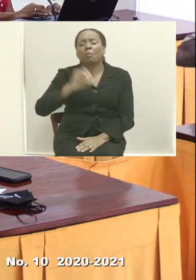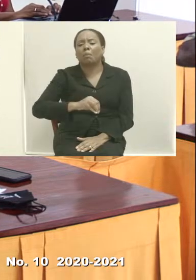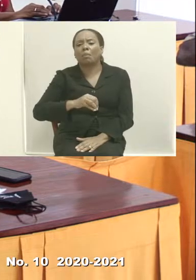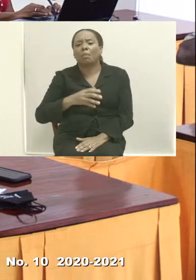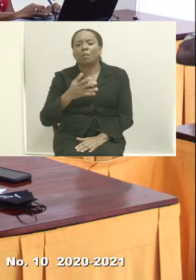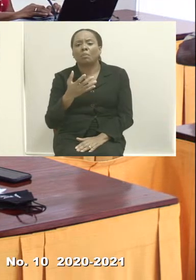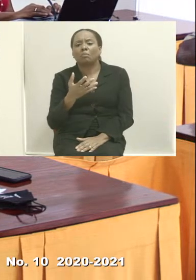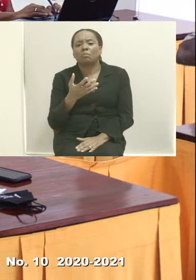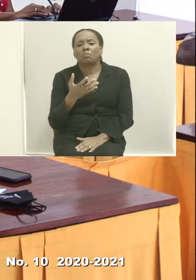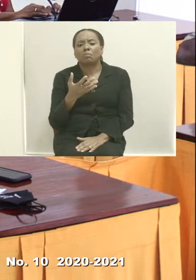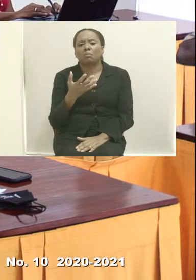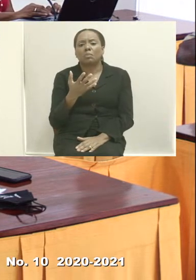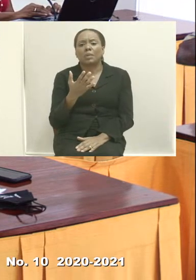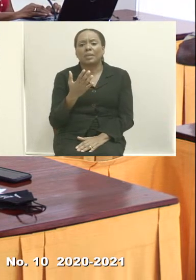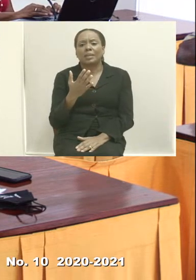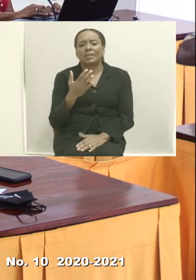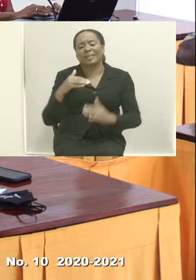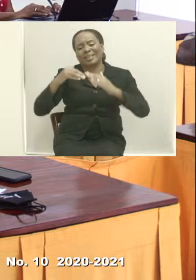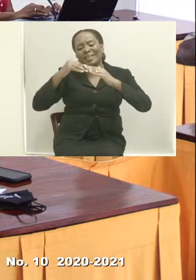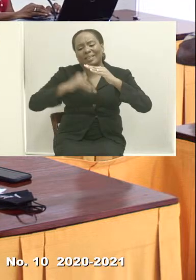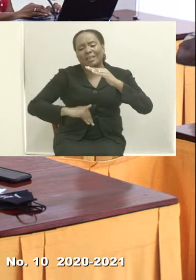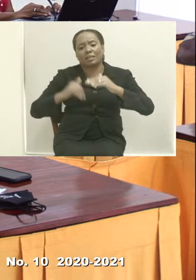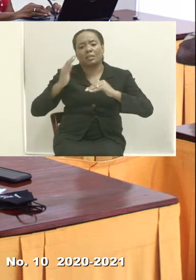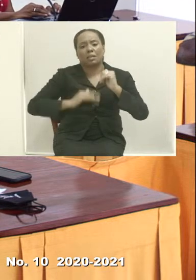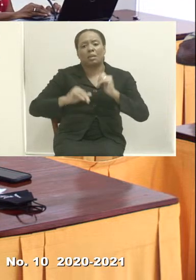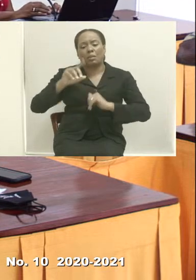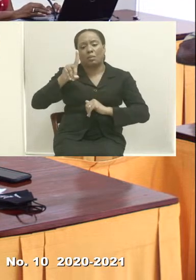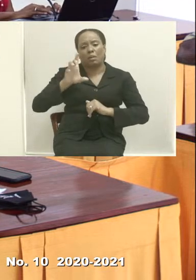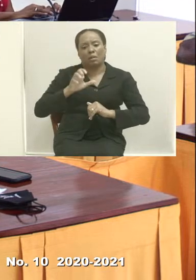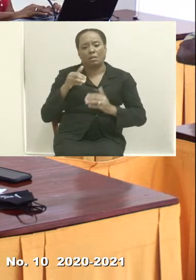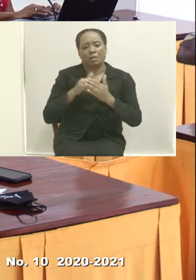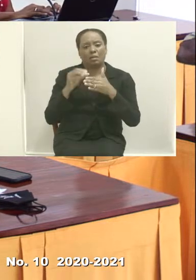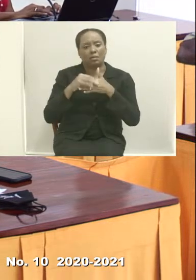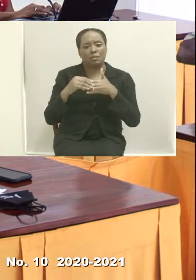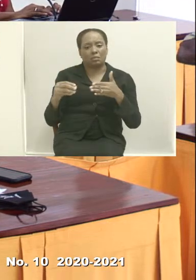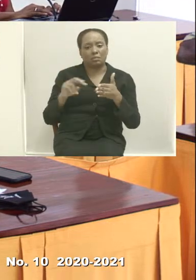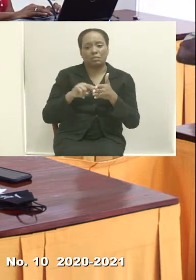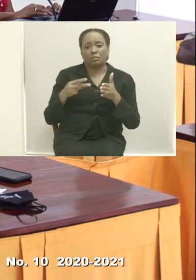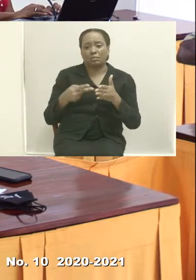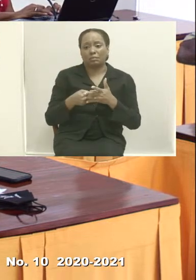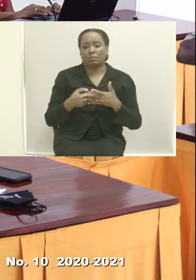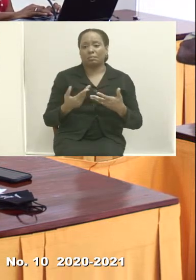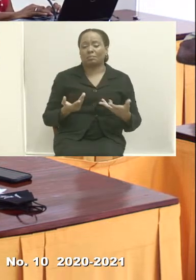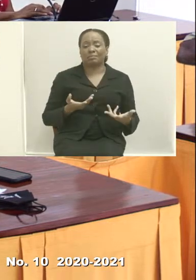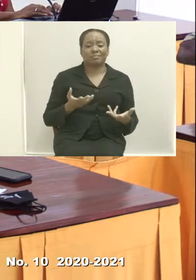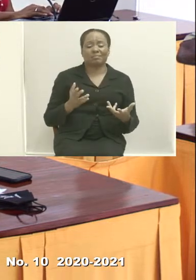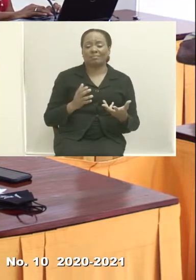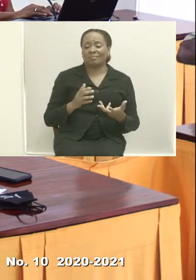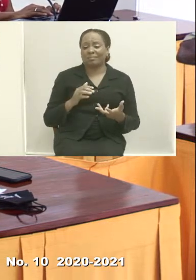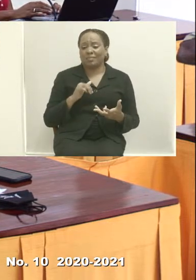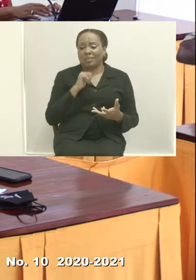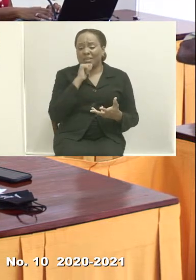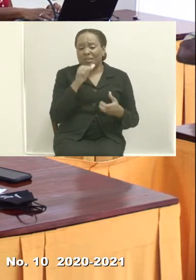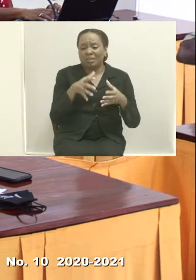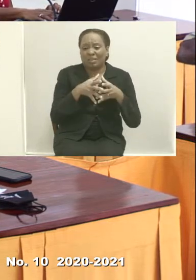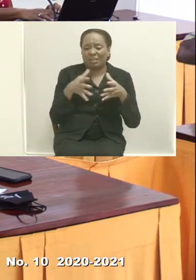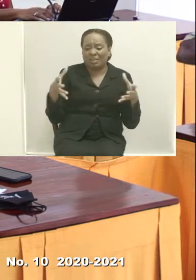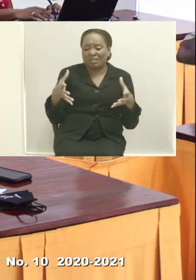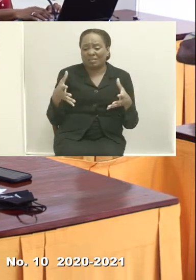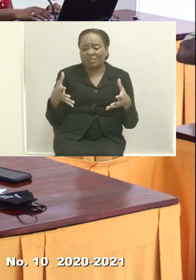less than $100,000, it means effectively, ma'am, that there's really no wiggle room, there is no space really